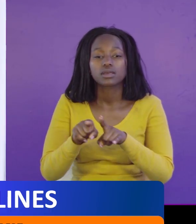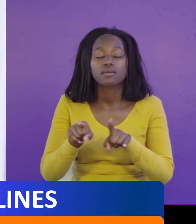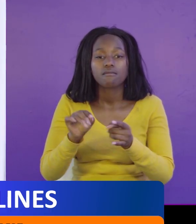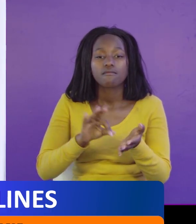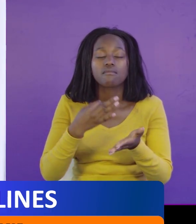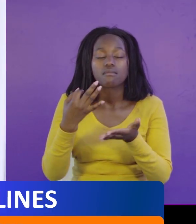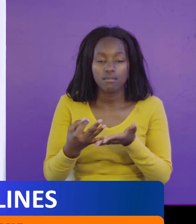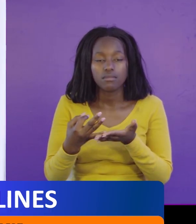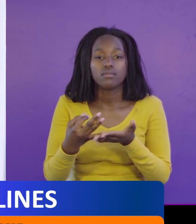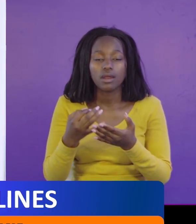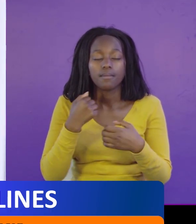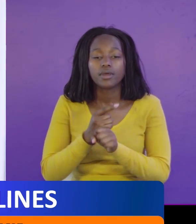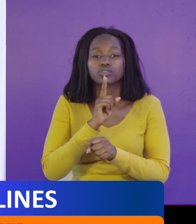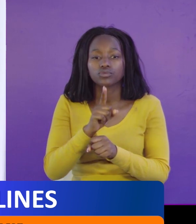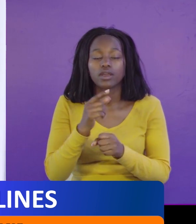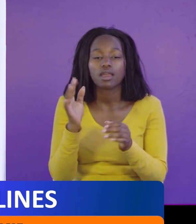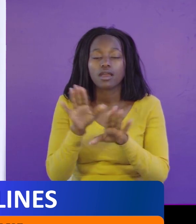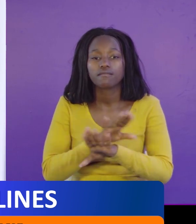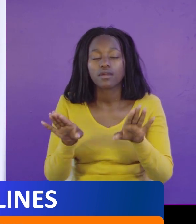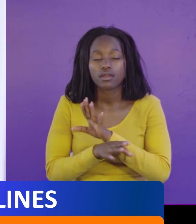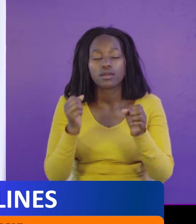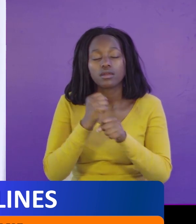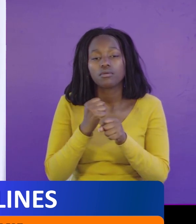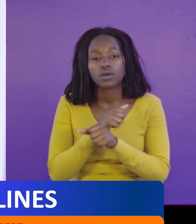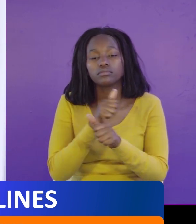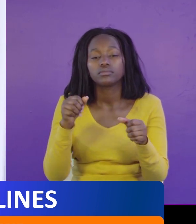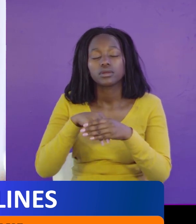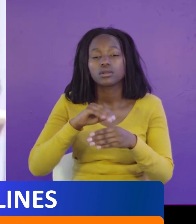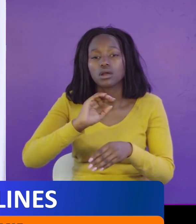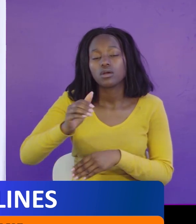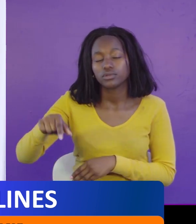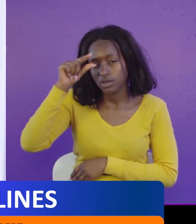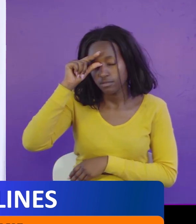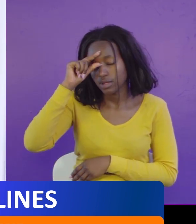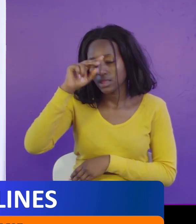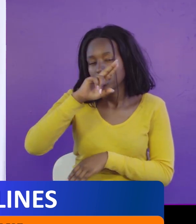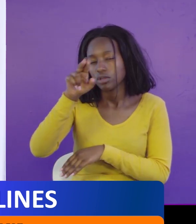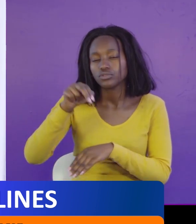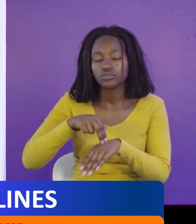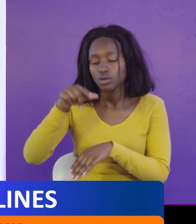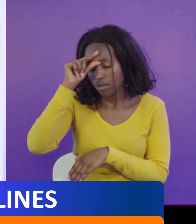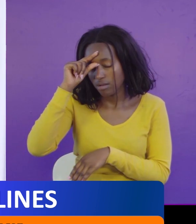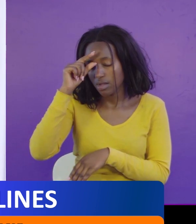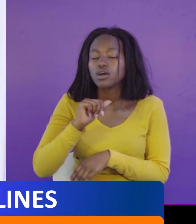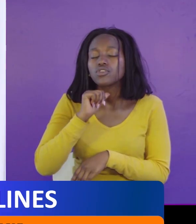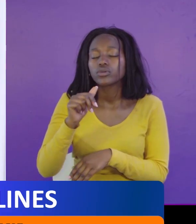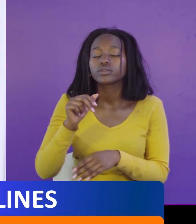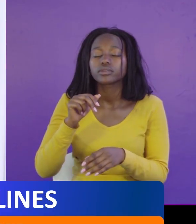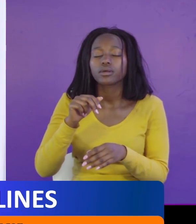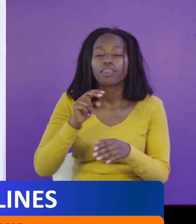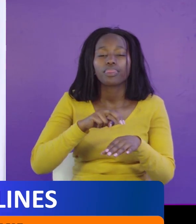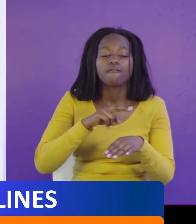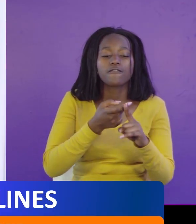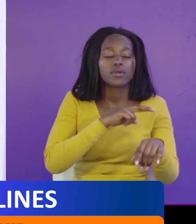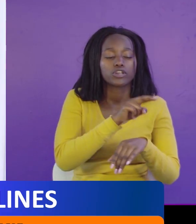better performed by county governments. It is not right for the national government to jump the county government and create another unit below the